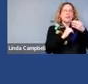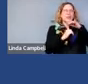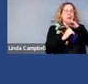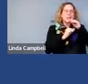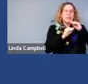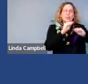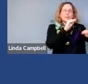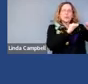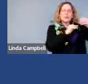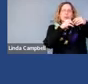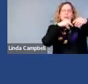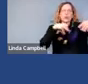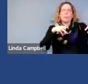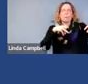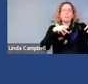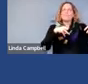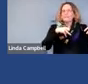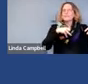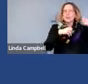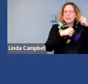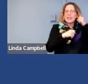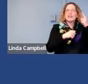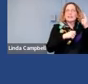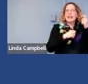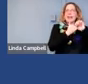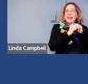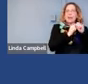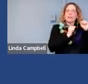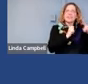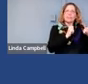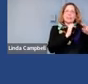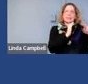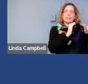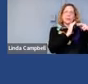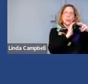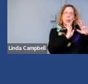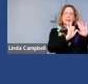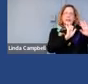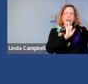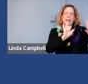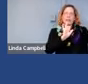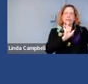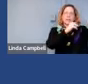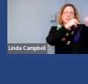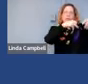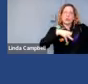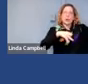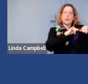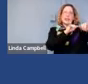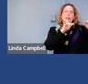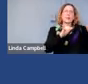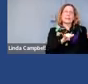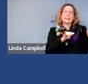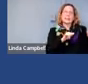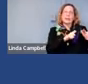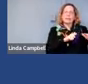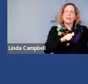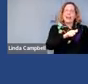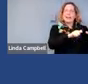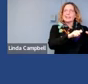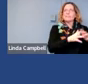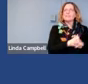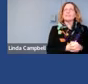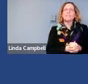and we need to understand how contaminants are moving within those food webs, and then at the same time, we need to know the species' role within the food web